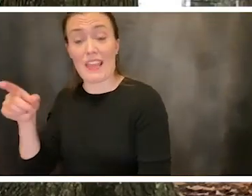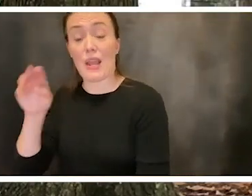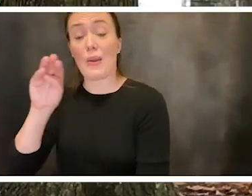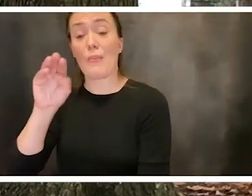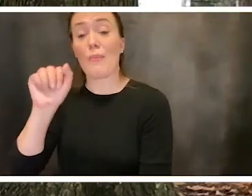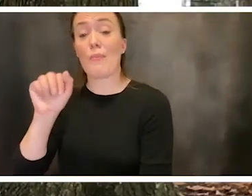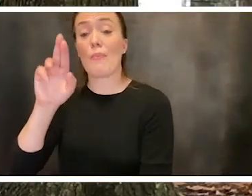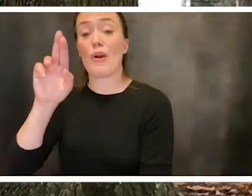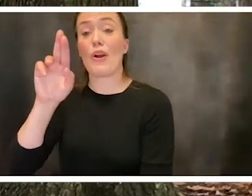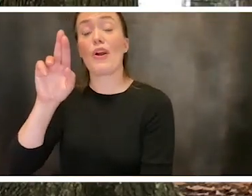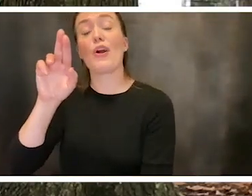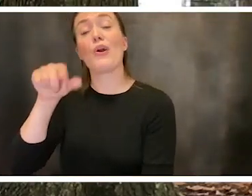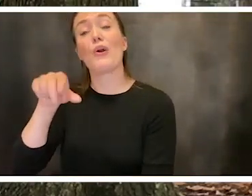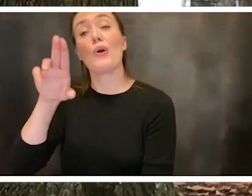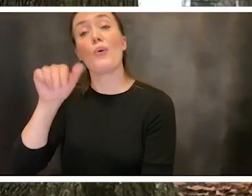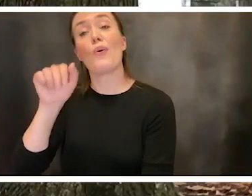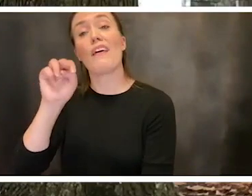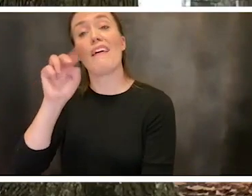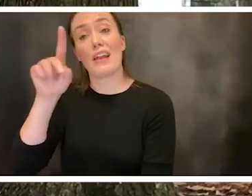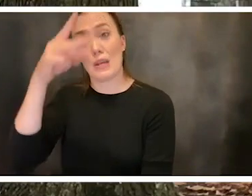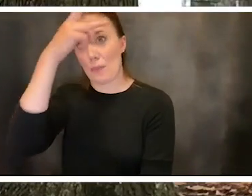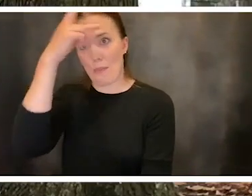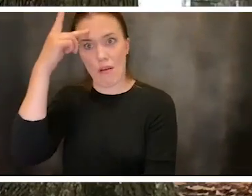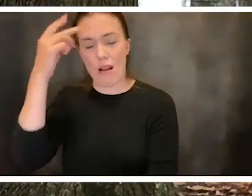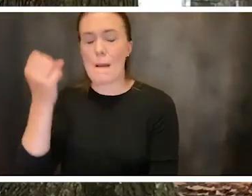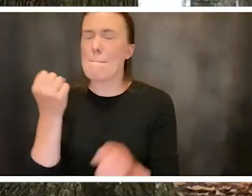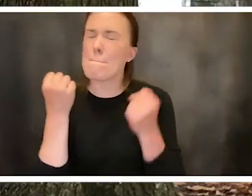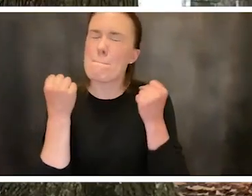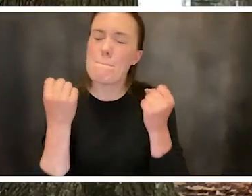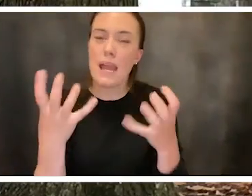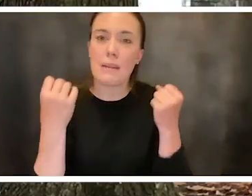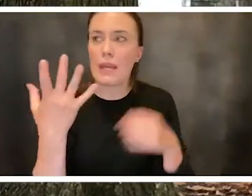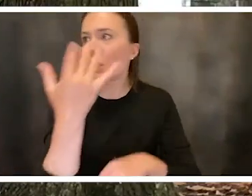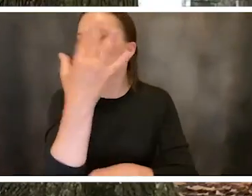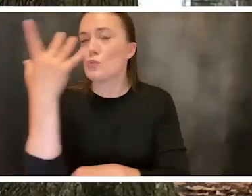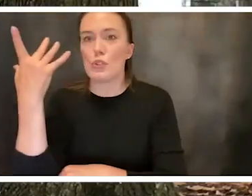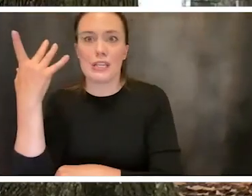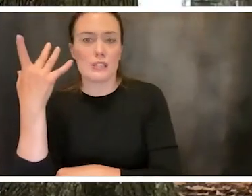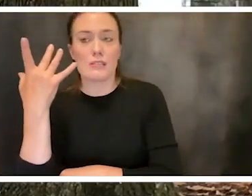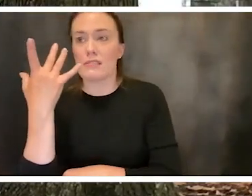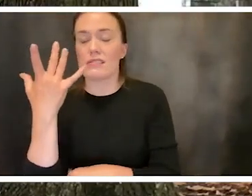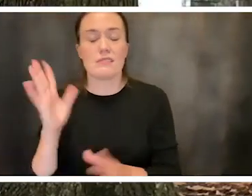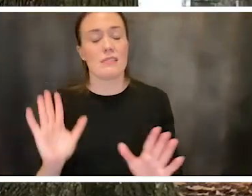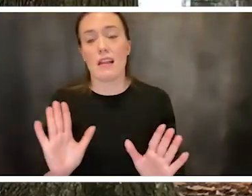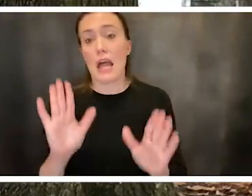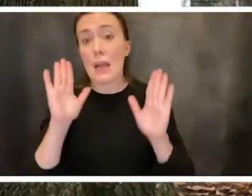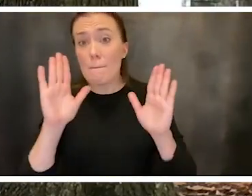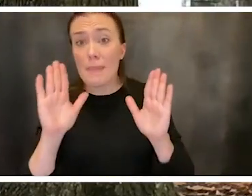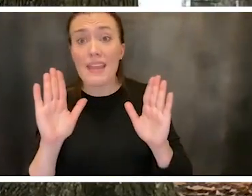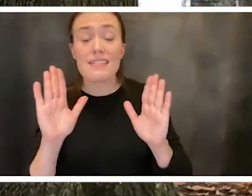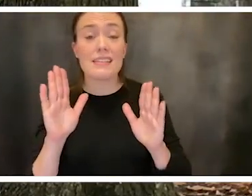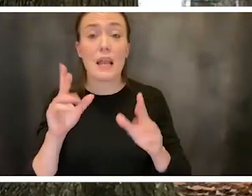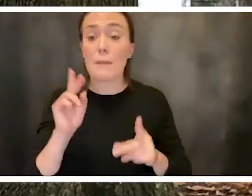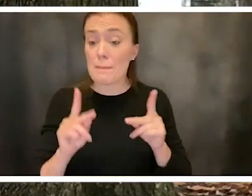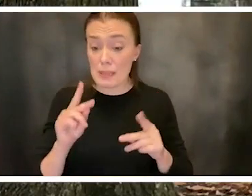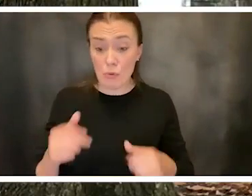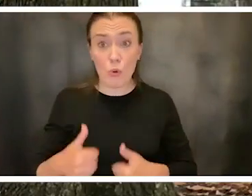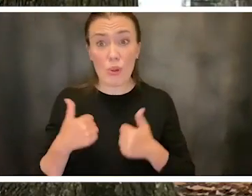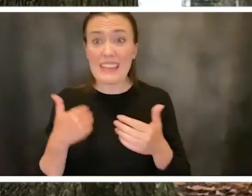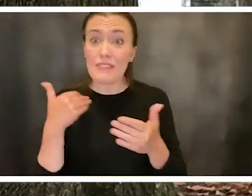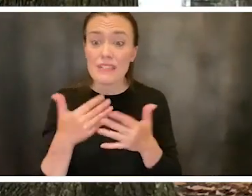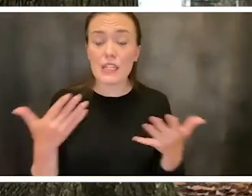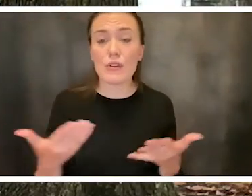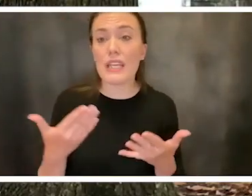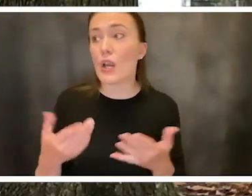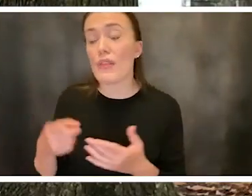any like square mile in America. Wow, fun there fact. There was arborists who lived around here, and they used that as a sort of a planting